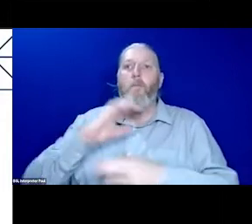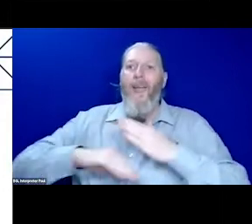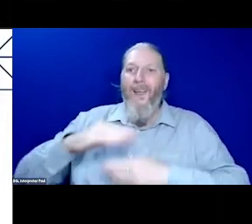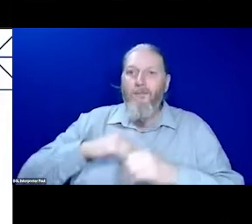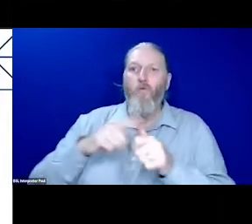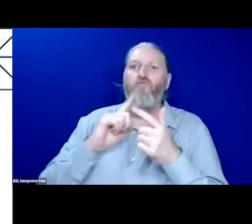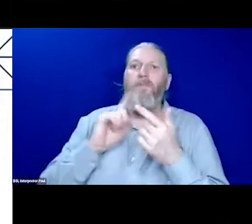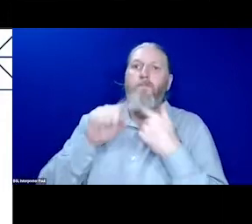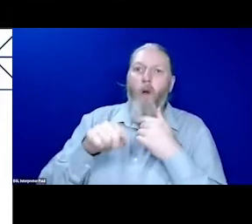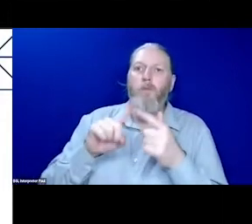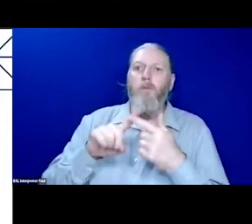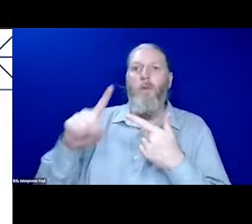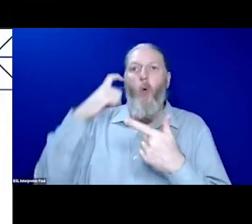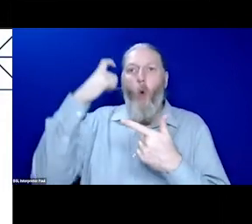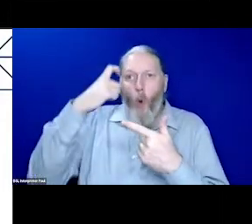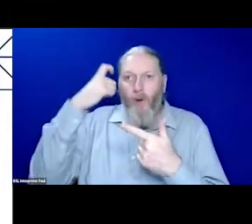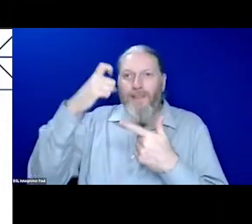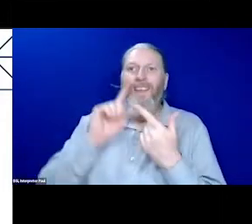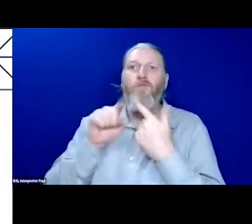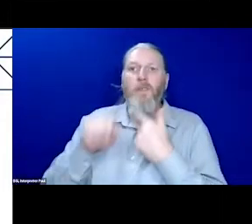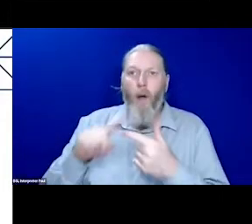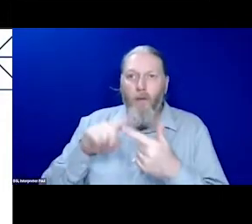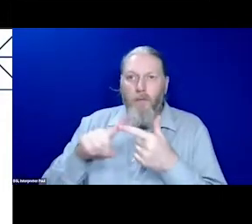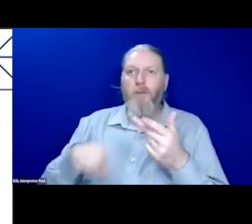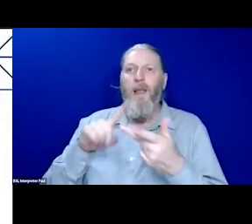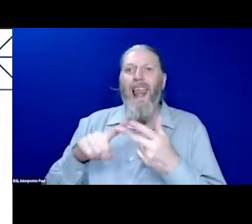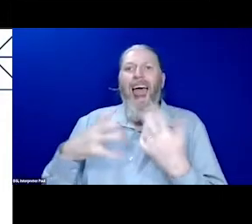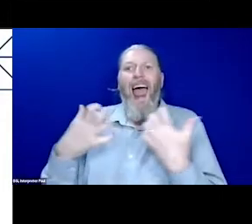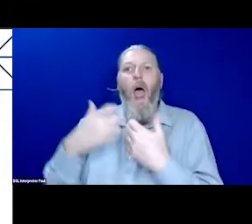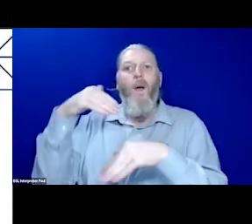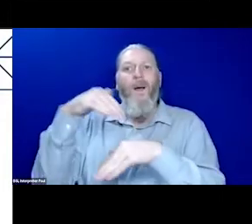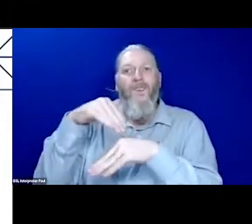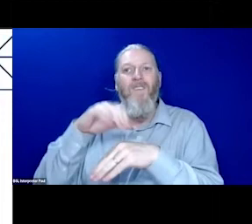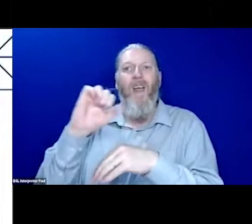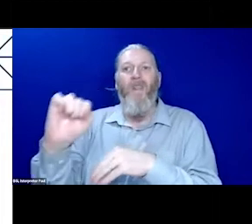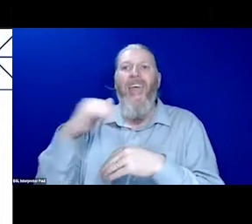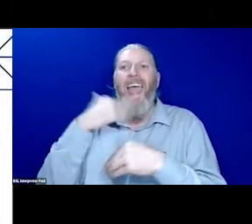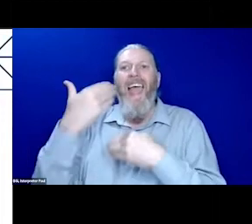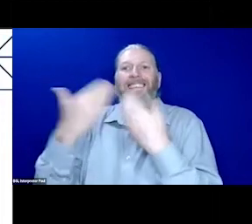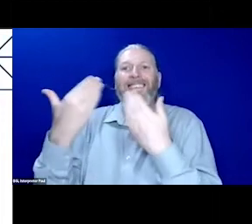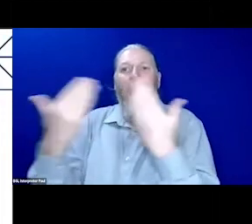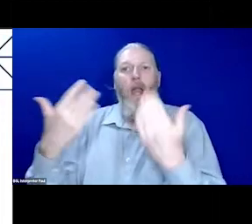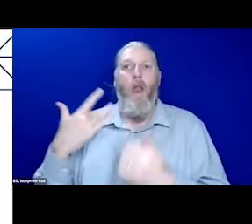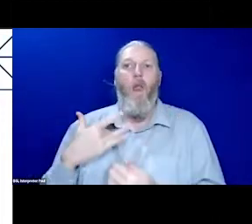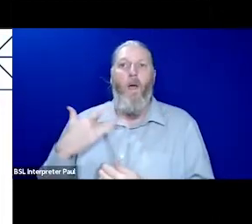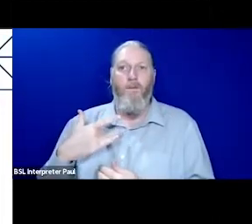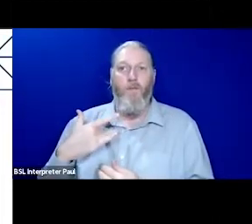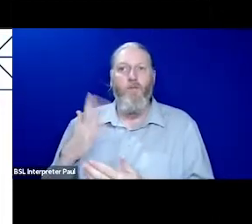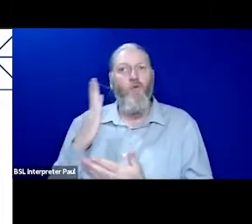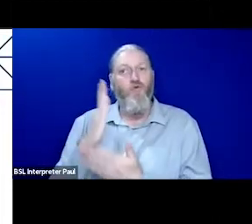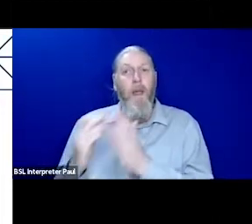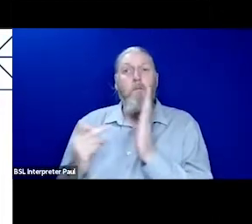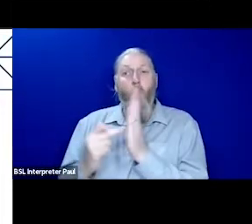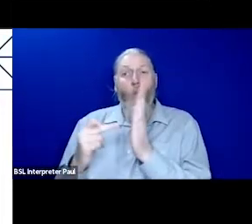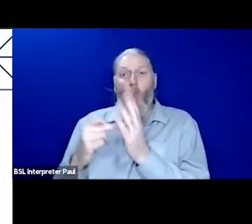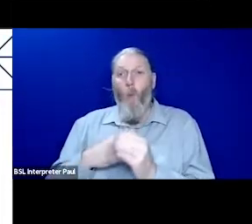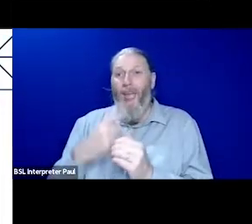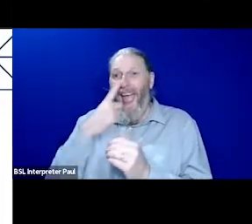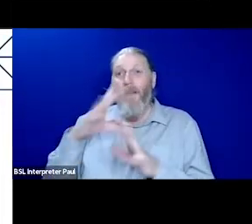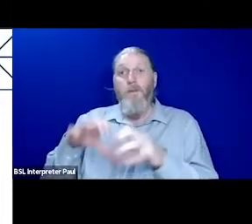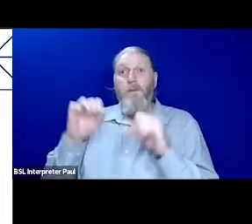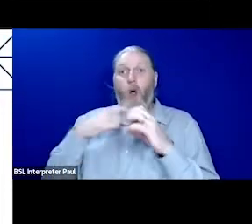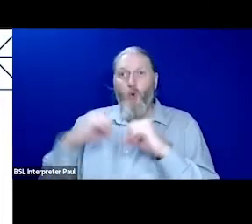affective or daily life impacts. And so again, it's really important we start to unpack and look at this in a more nuanced way. But what